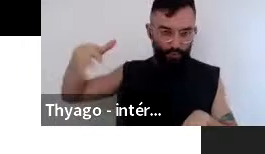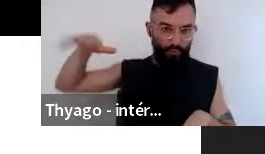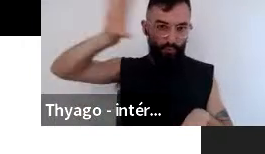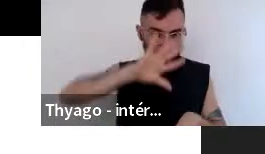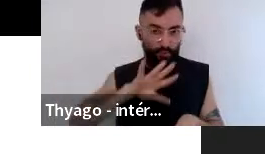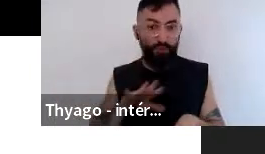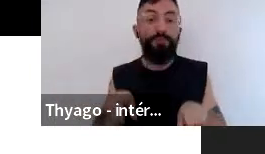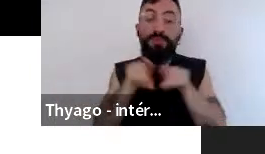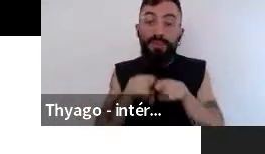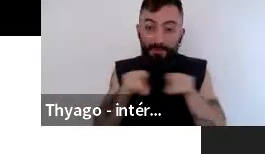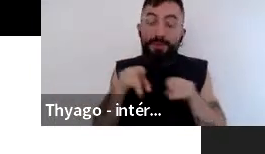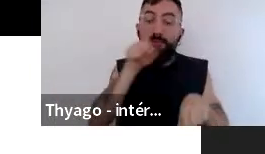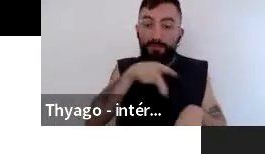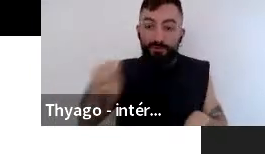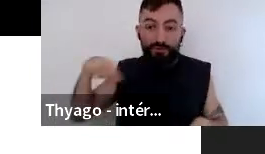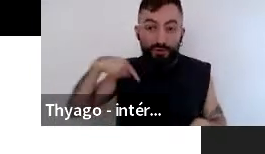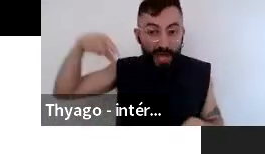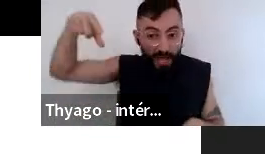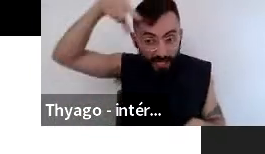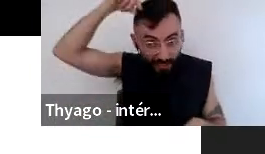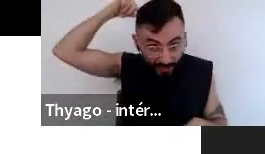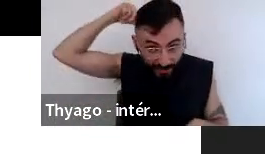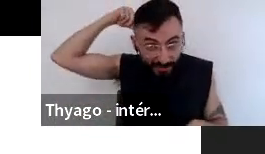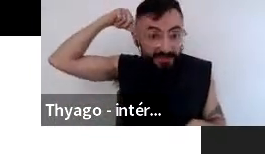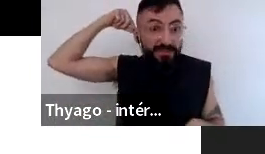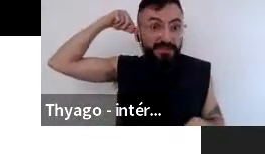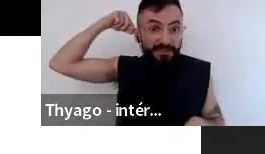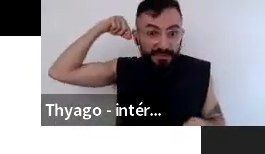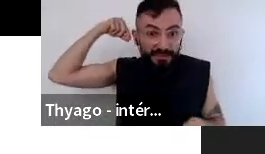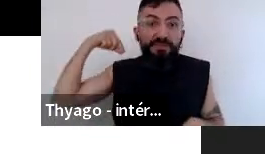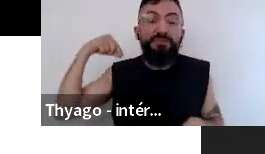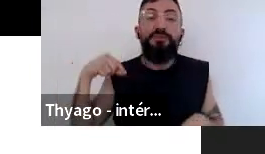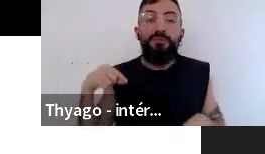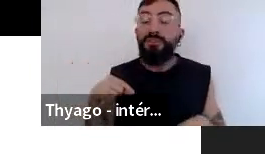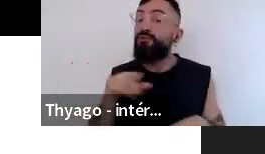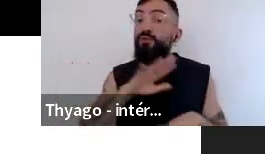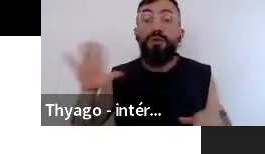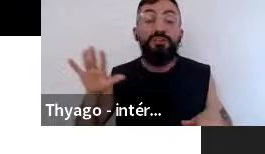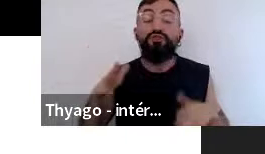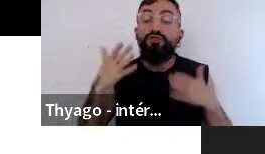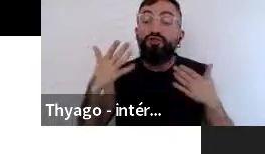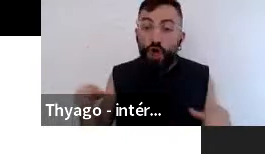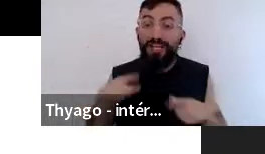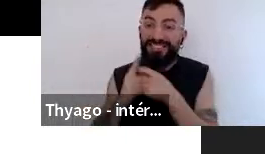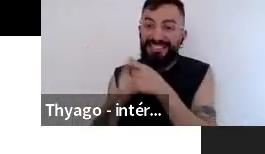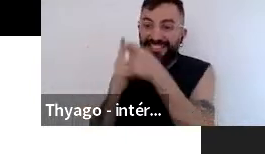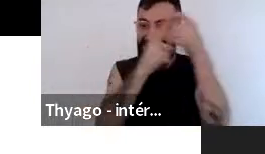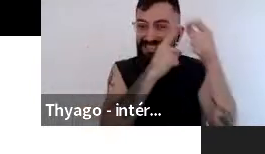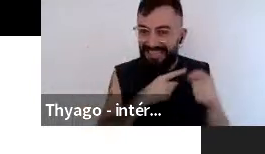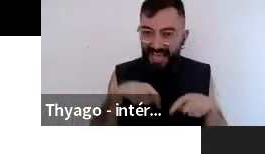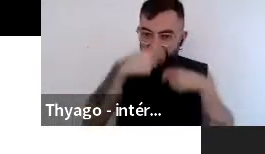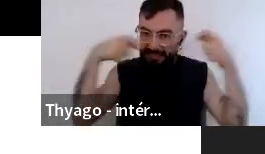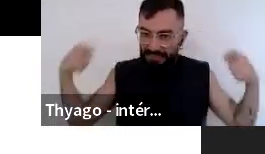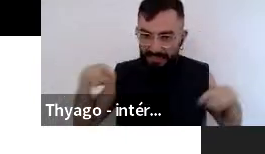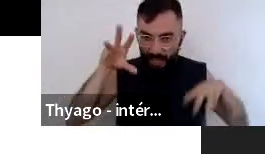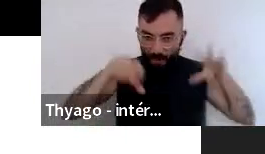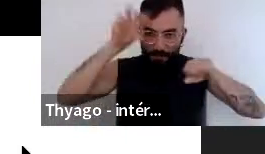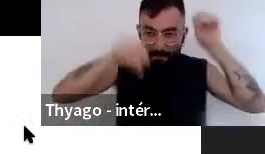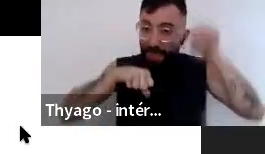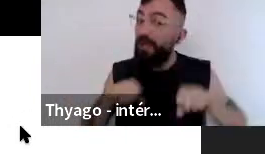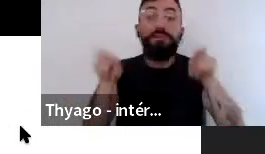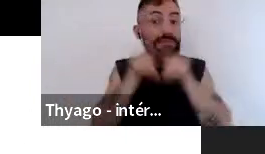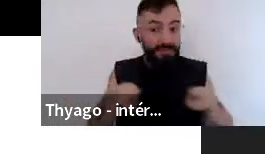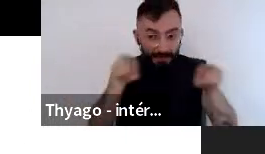Professor Alexandre Souza aims to collect not only signs for Brazilian cities, but also signs